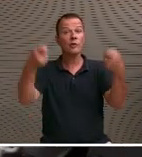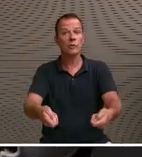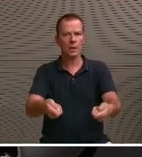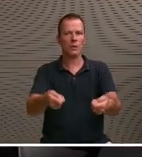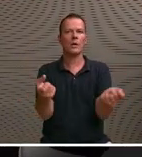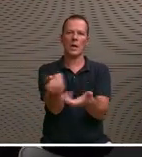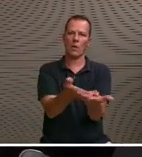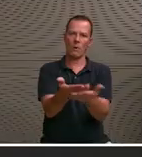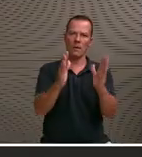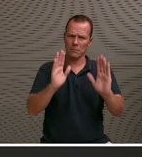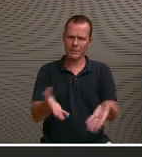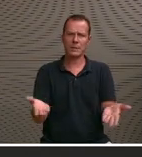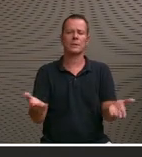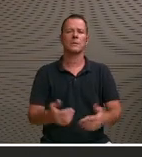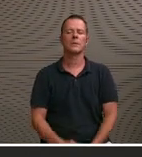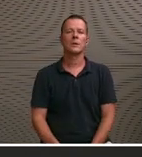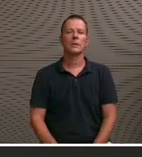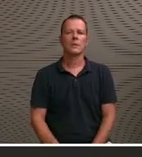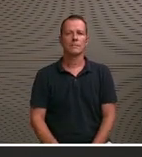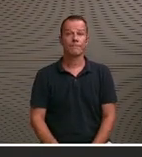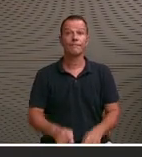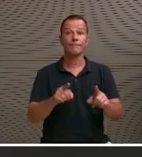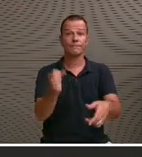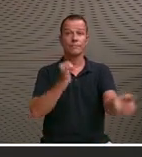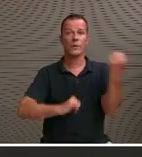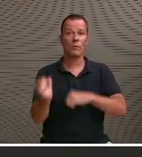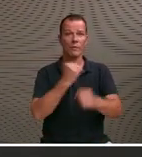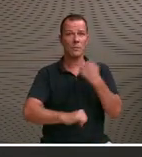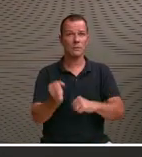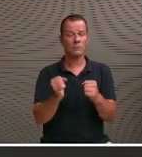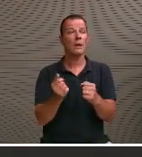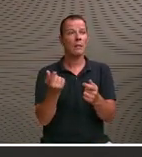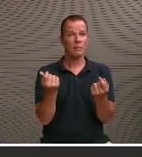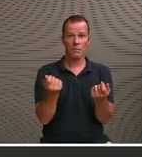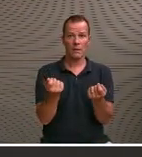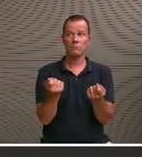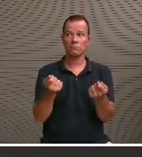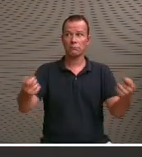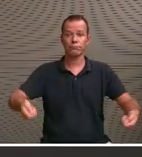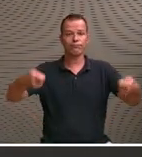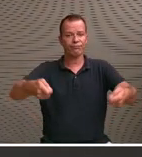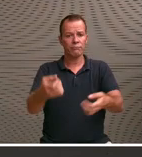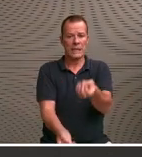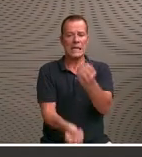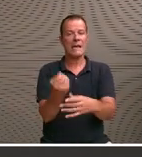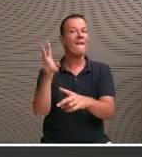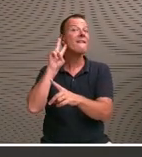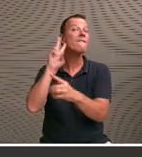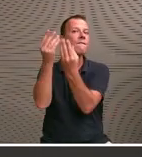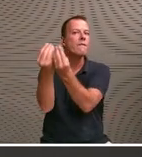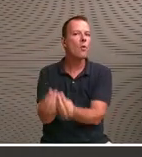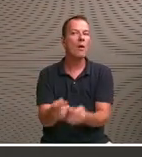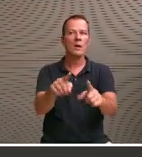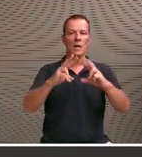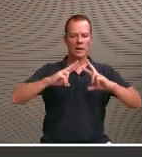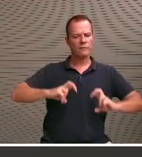across geographies. Movements of capital like that create value pools, and our research suggests that over this